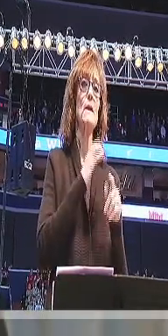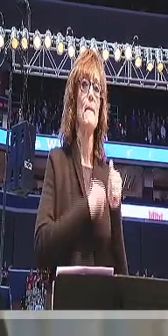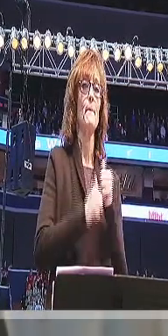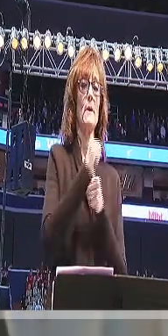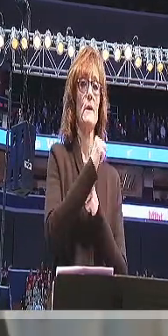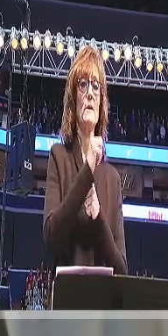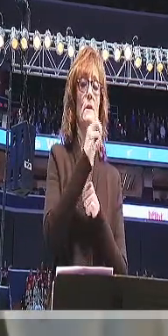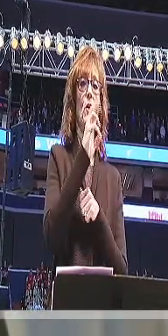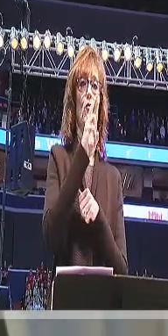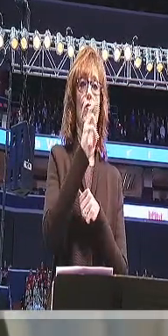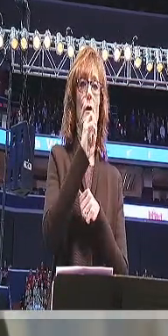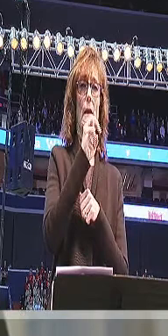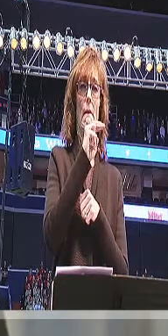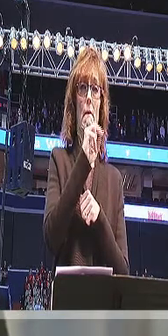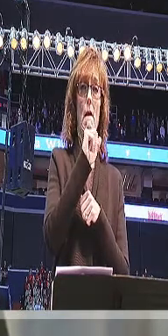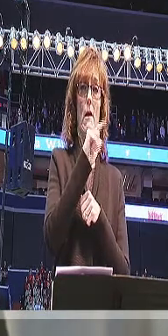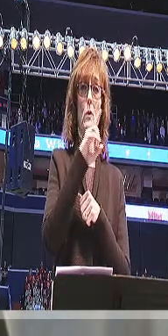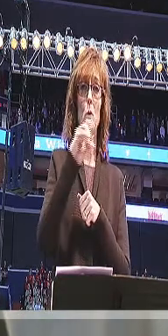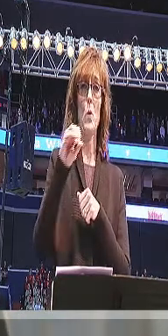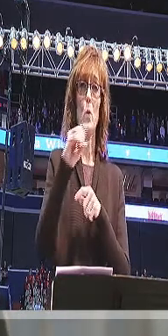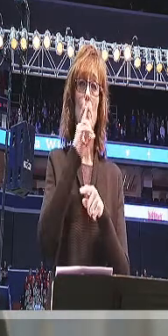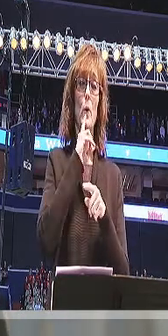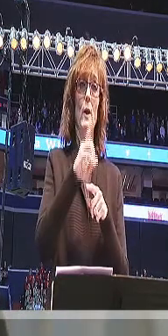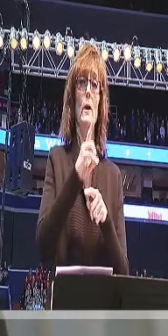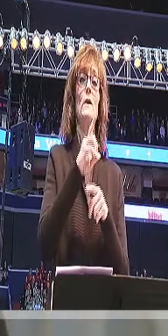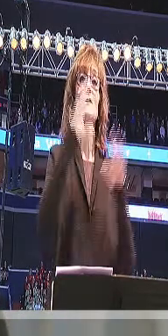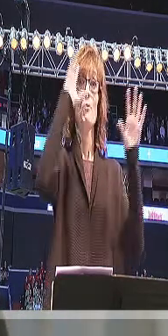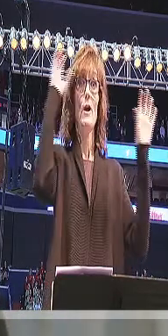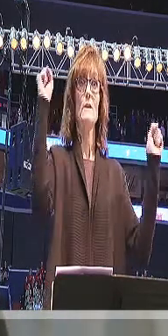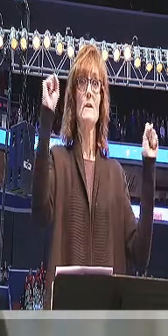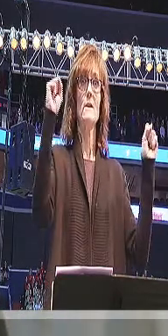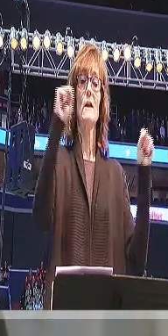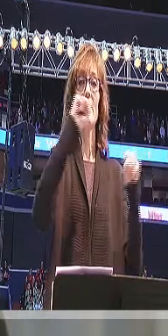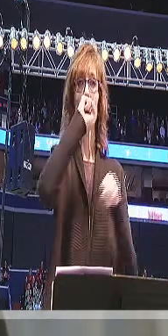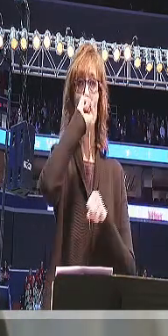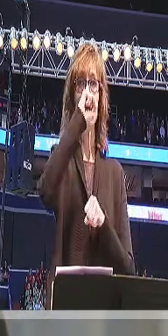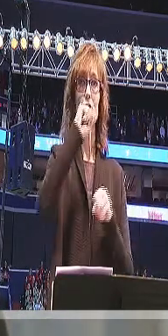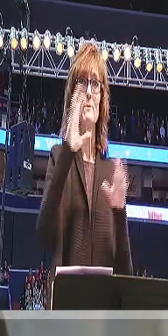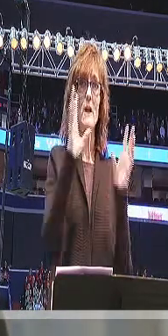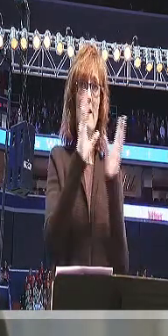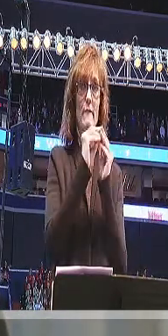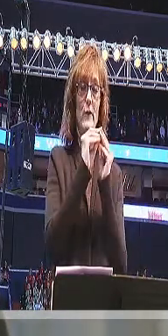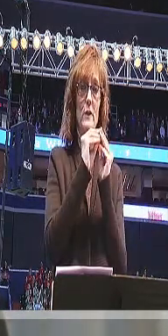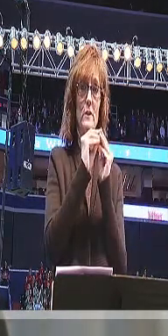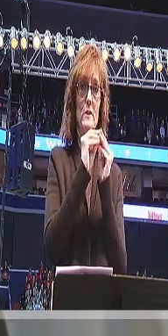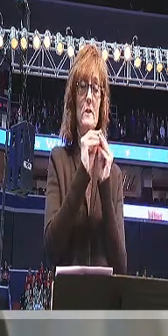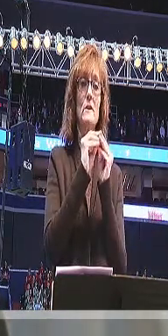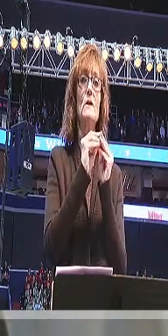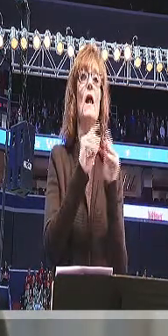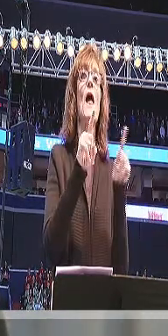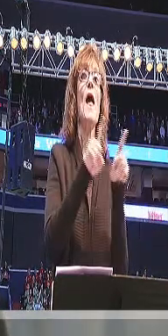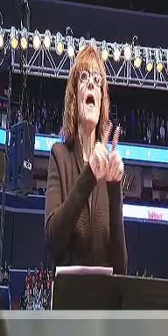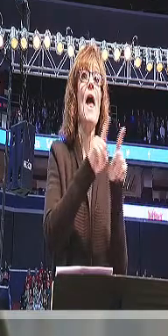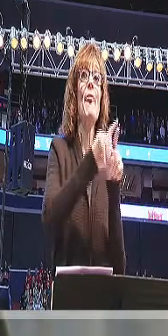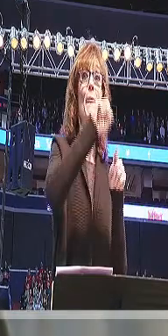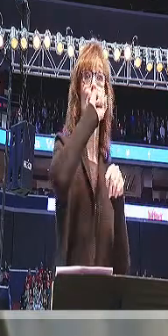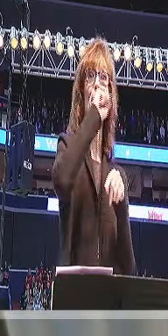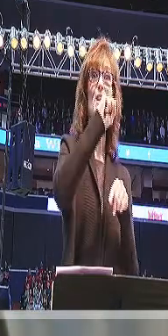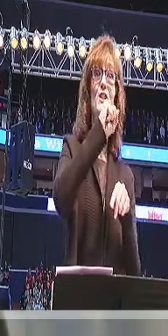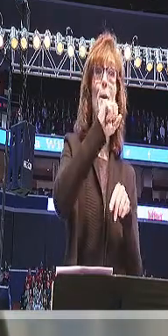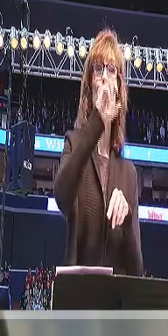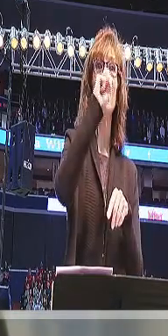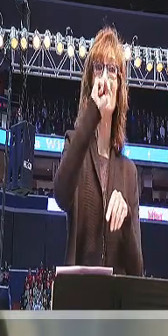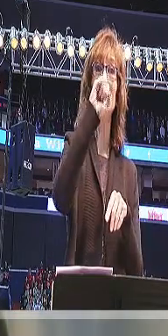the president of the Bishops' Conference, and the Archbishop of Sydney,